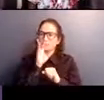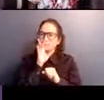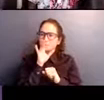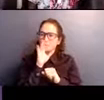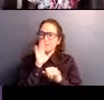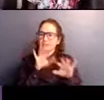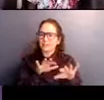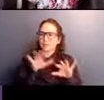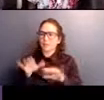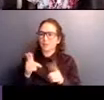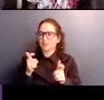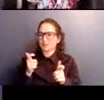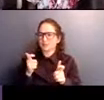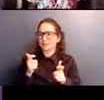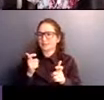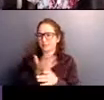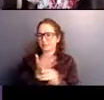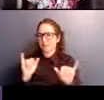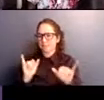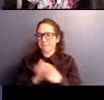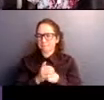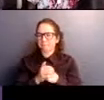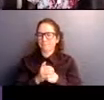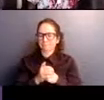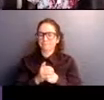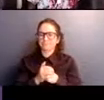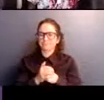tempo speed at the same time. So